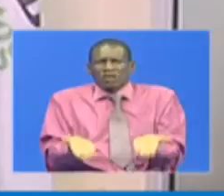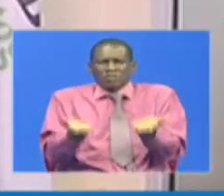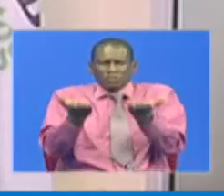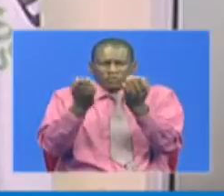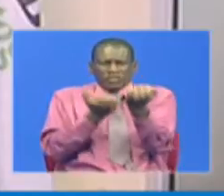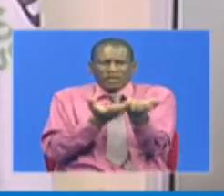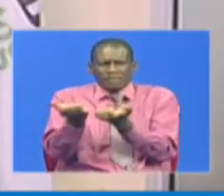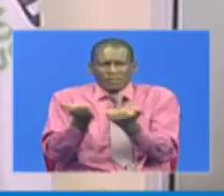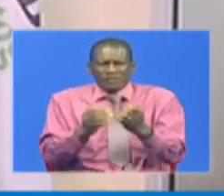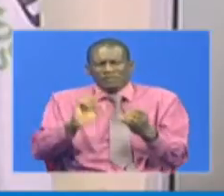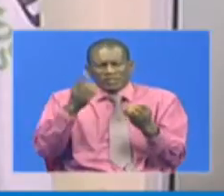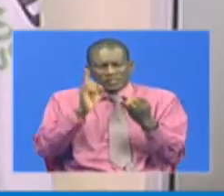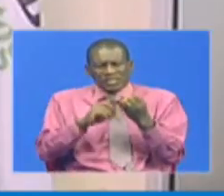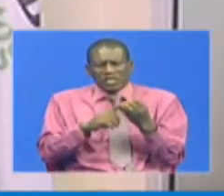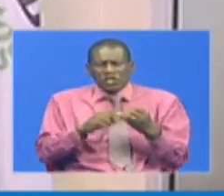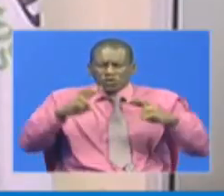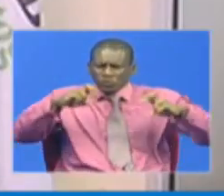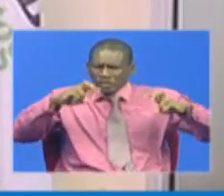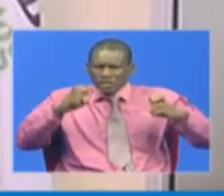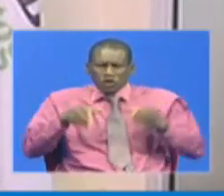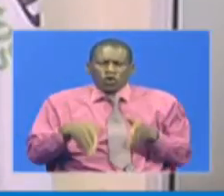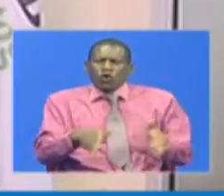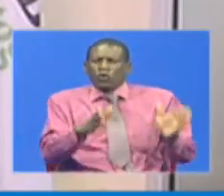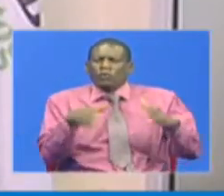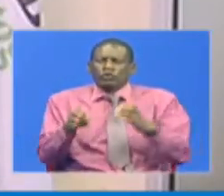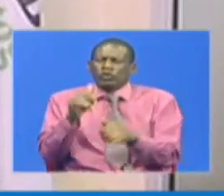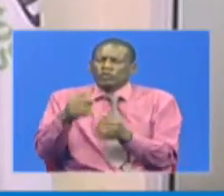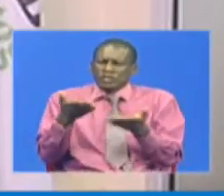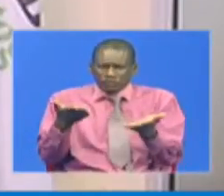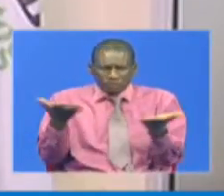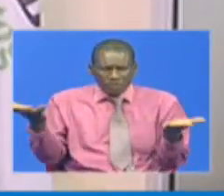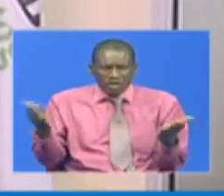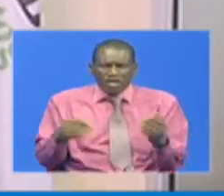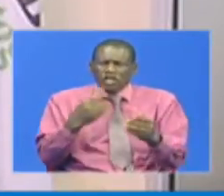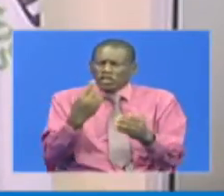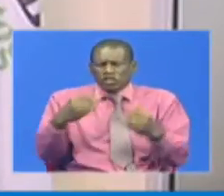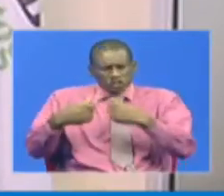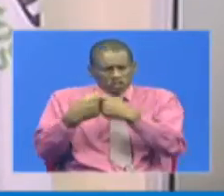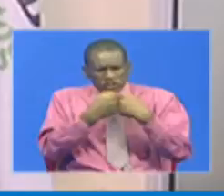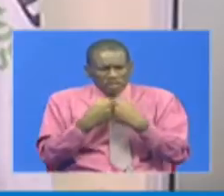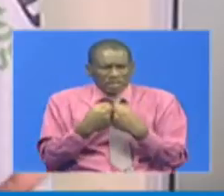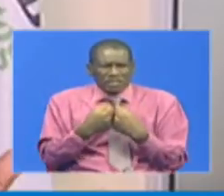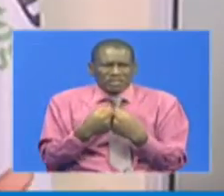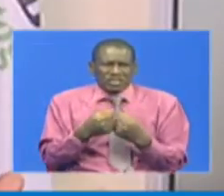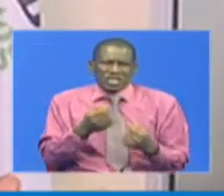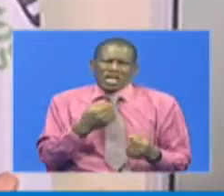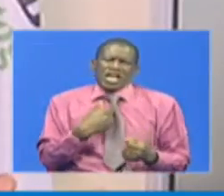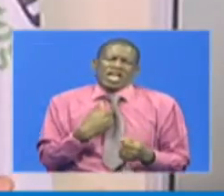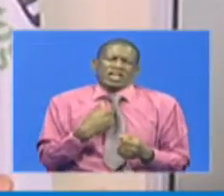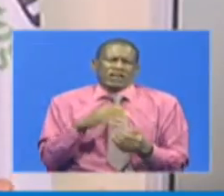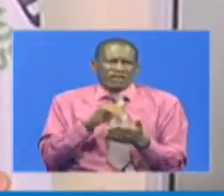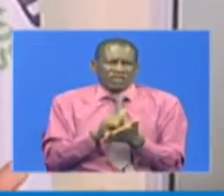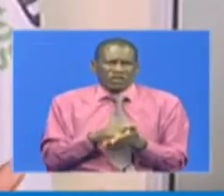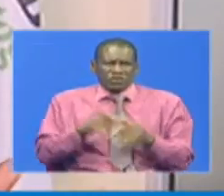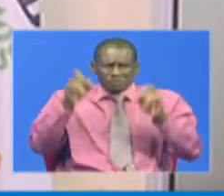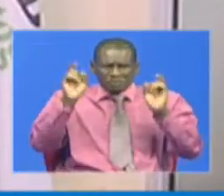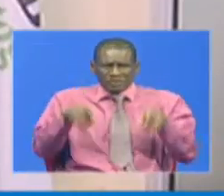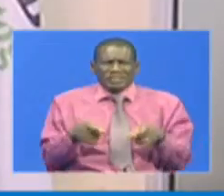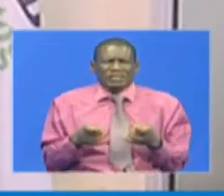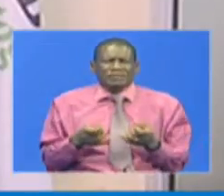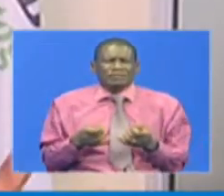businesses. One, we look at opportunities that are available. Every challenge, I heard that you've asked whether